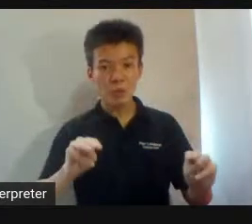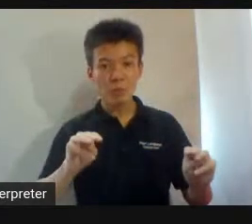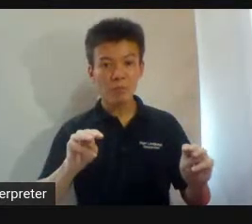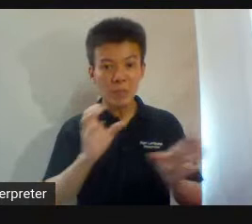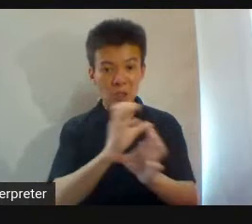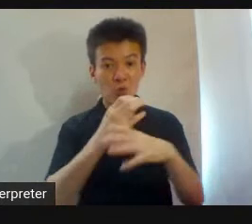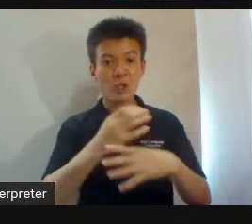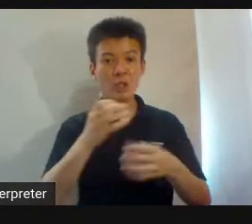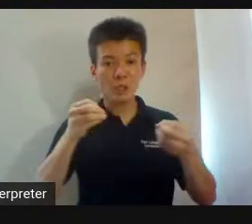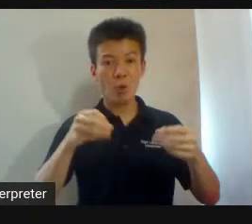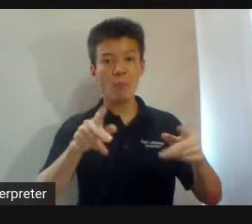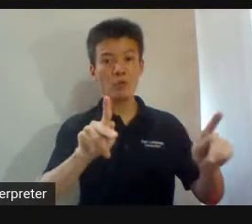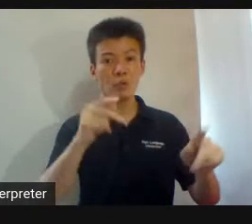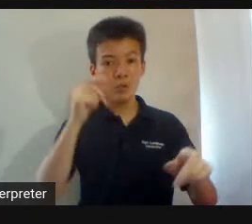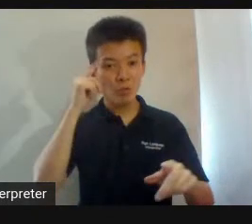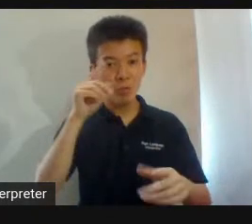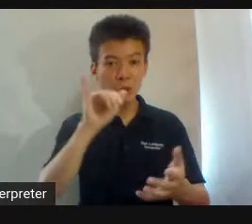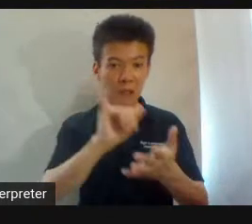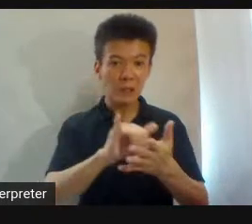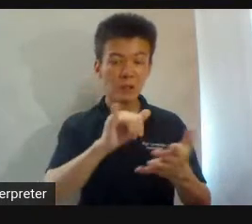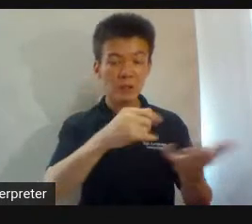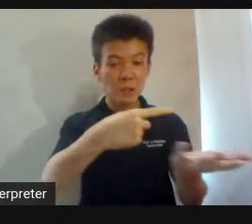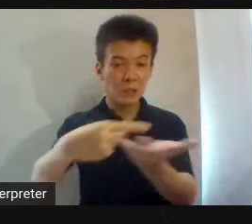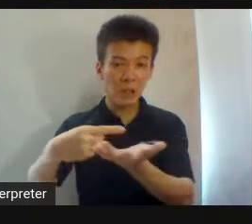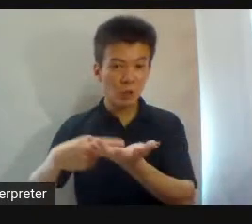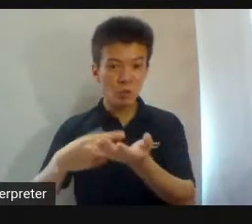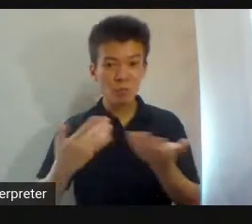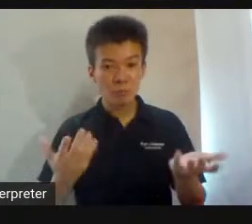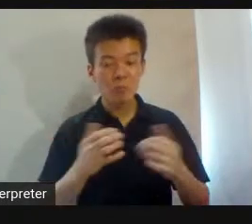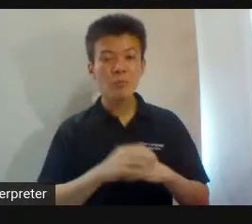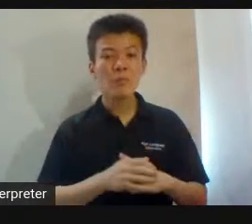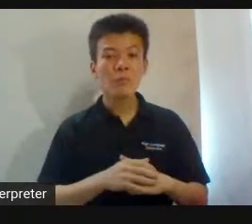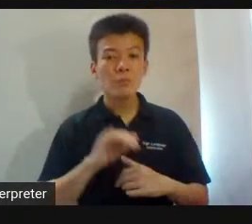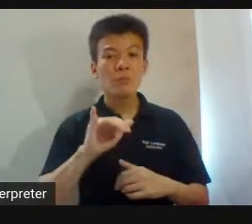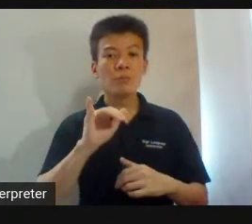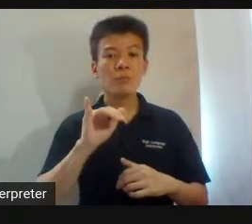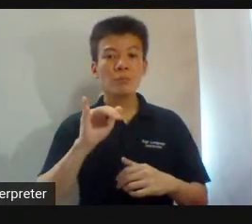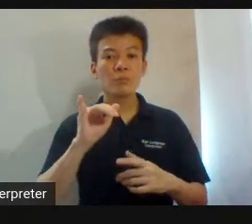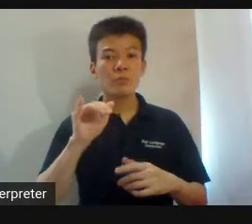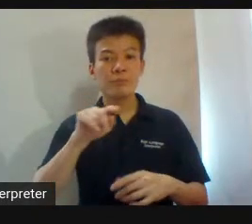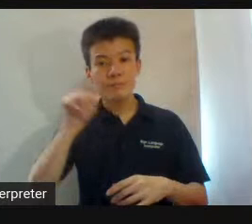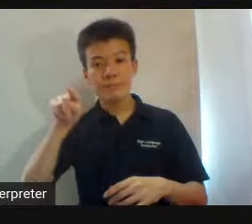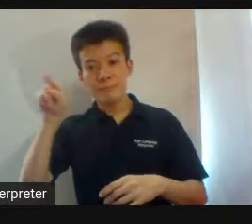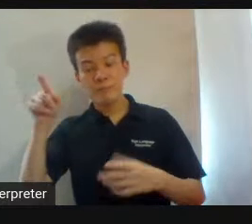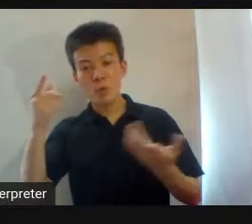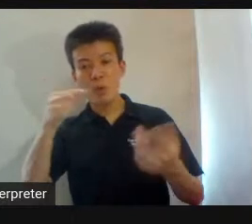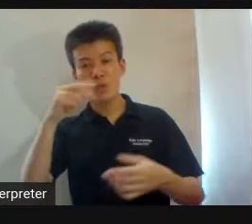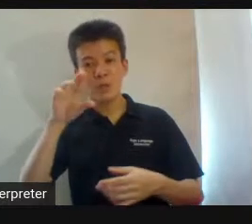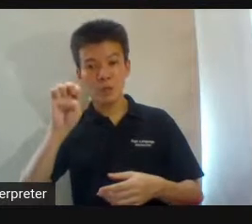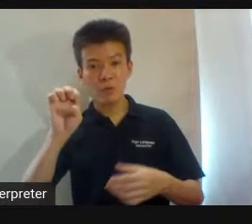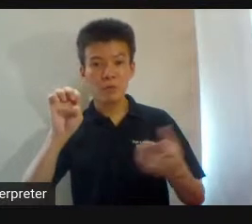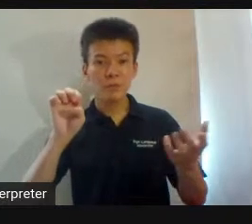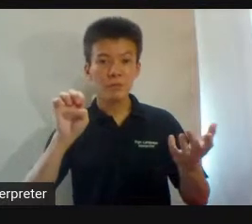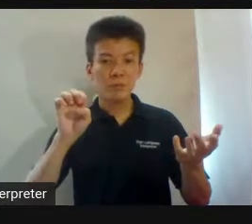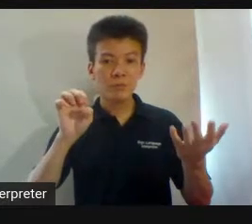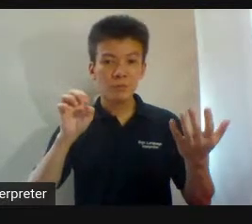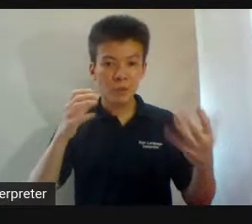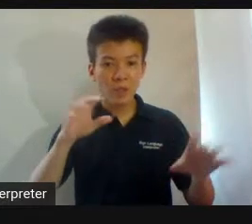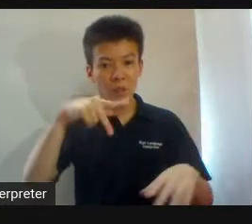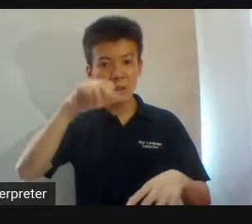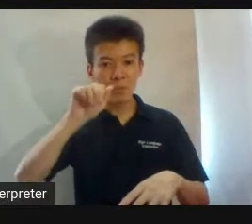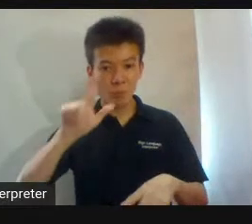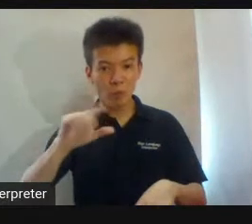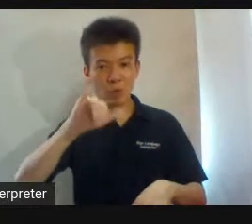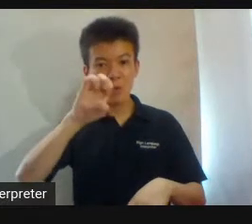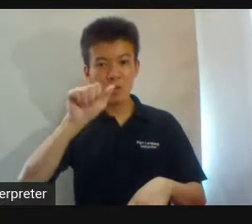create opportunities for such discussions? I think going back to what Grace and Paul and